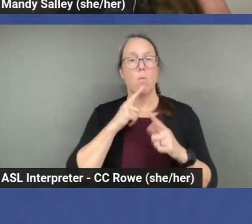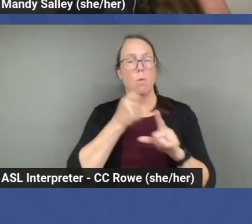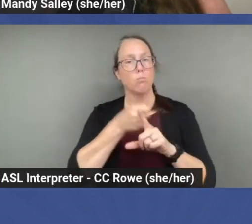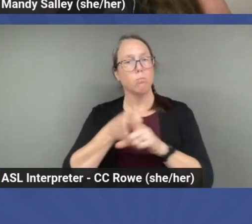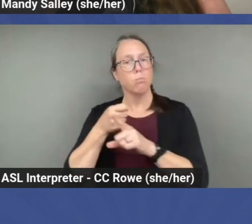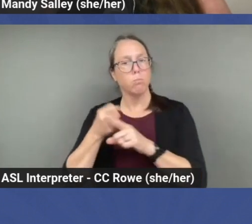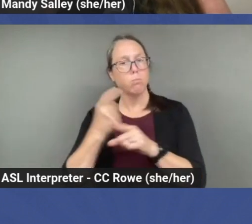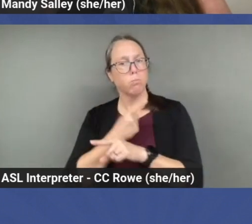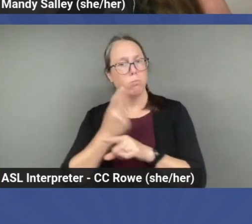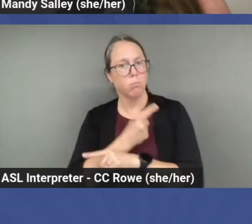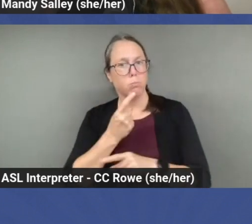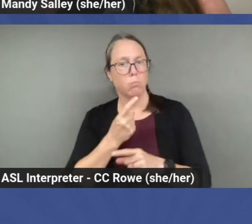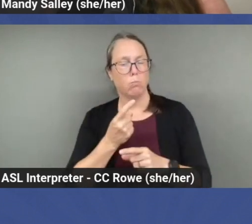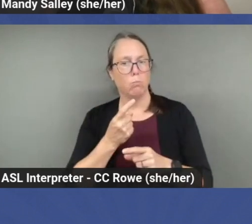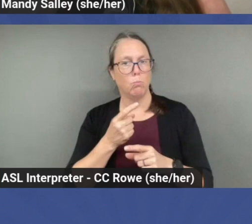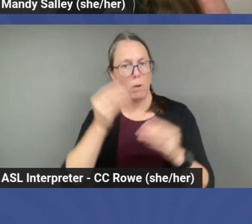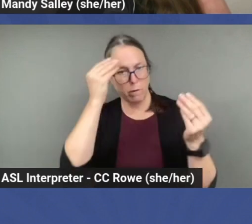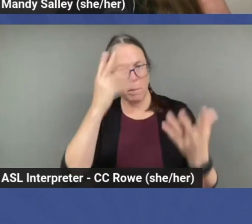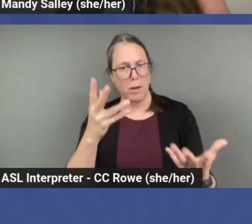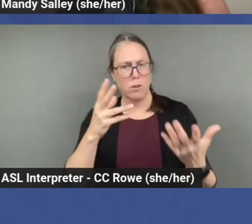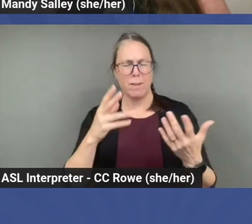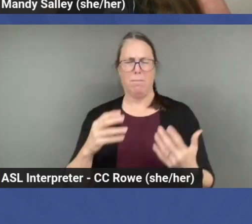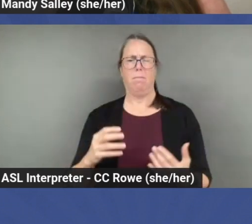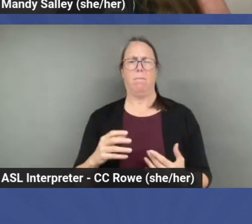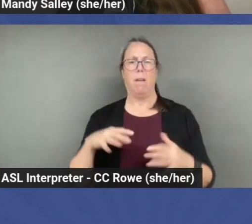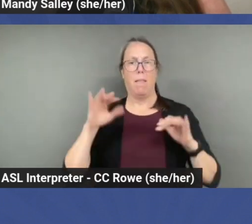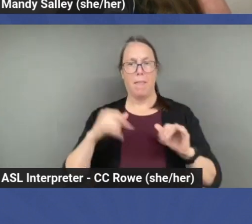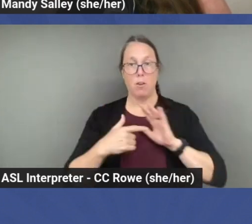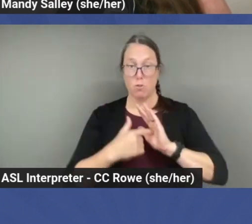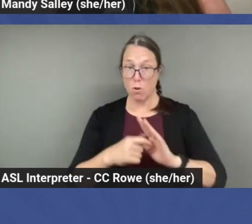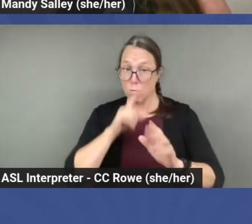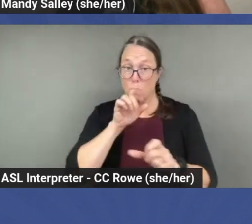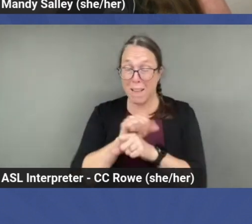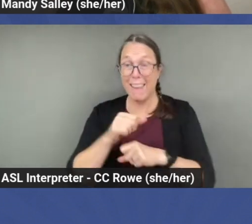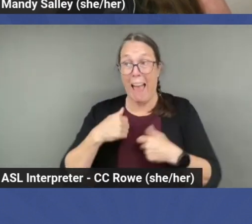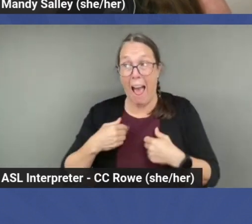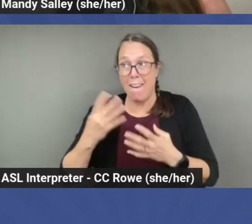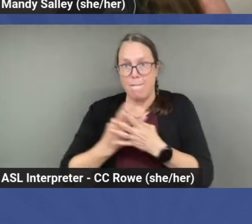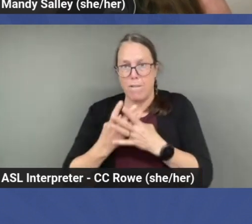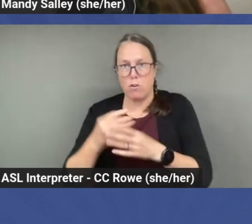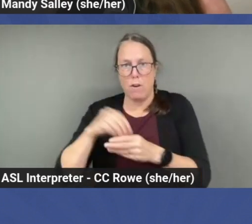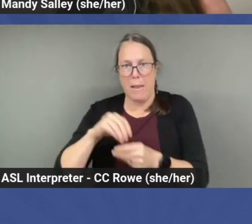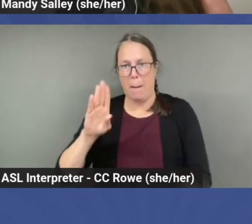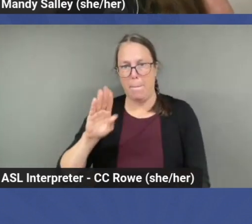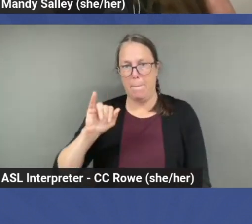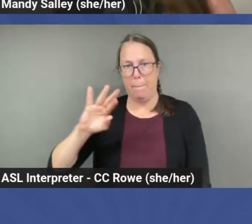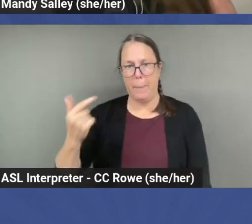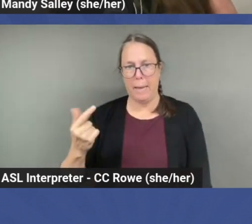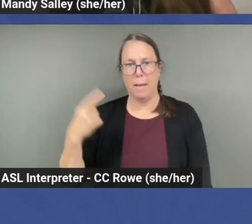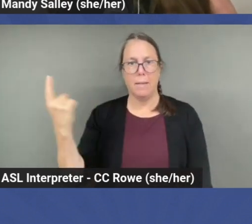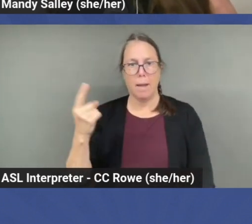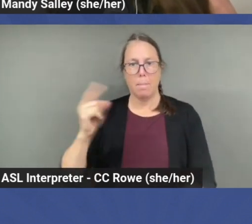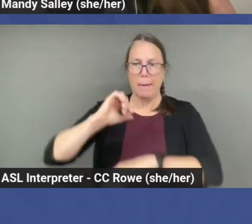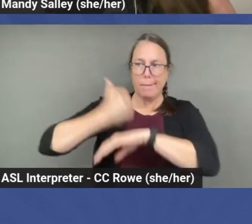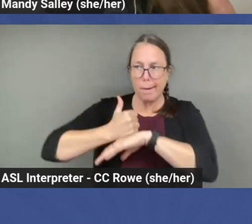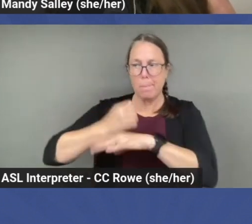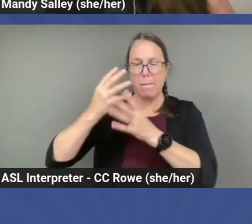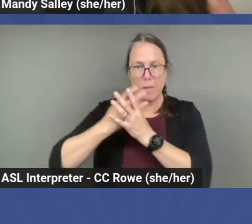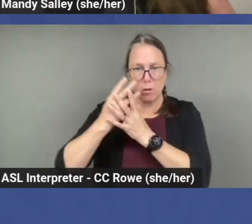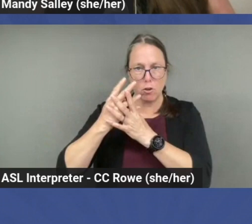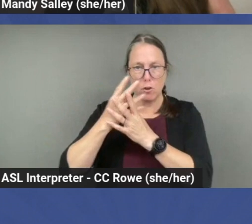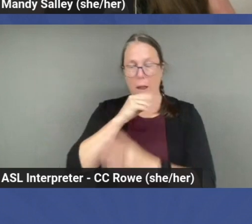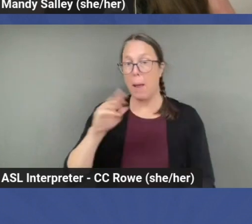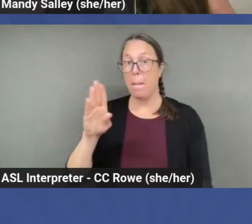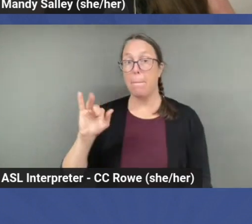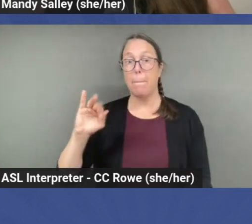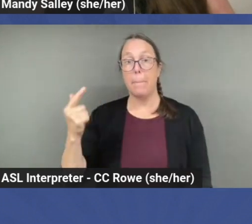information. So there's so many things. So that shows that there was actually a filter, right? That was set up by whatever. And apparently Bing did not know